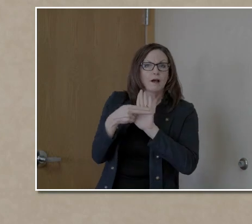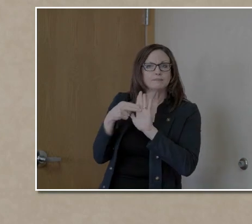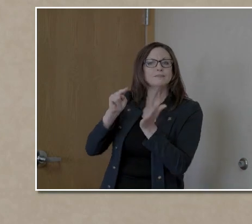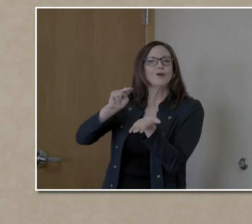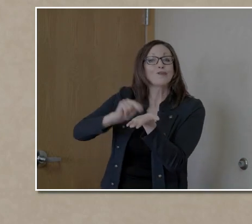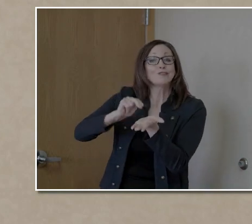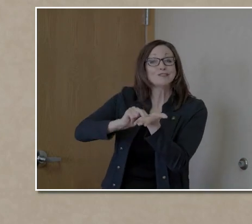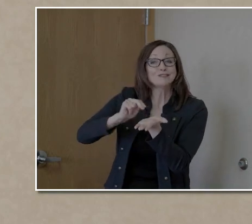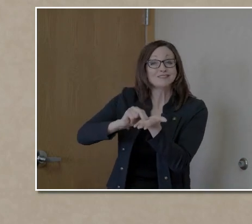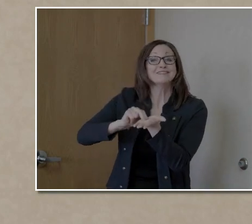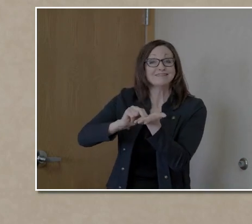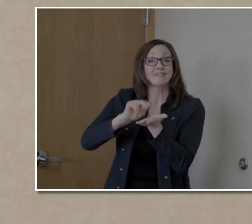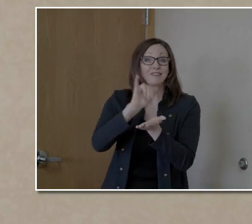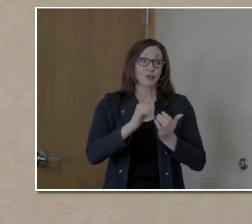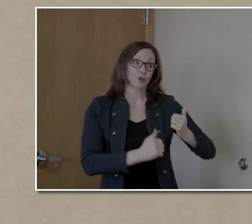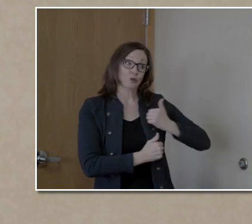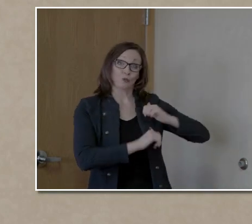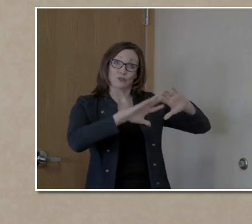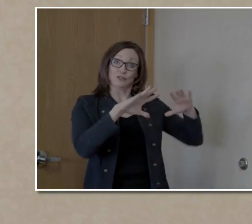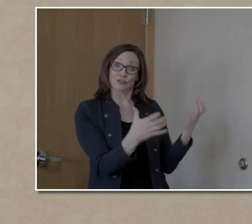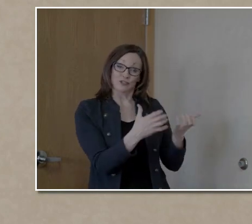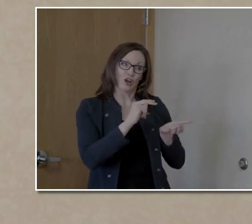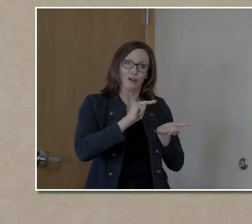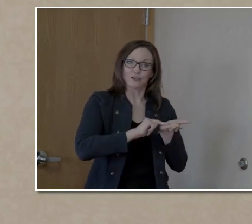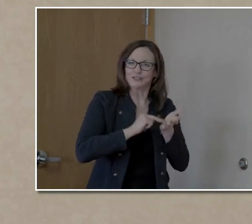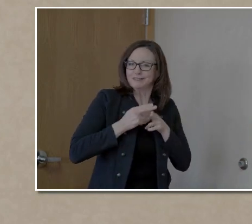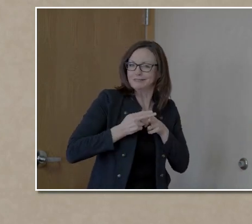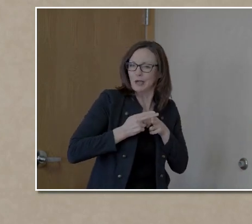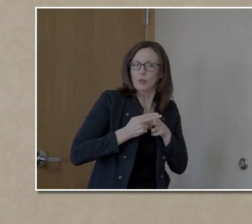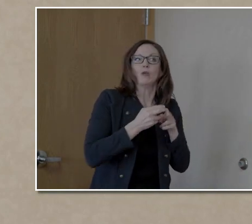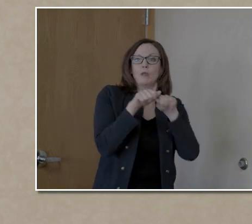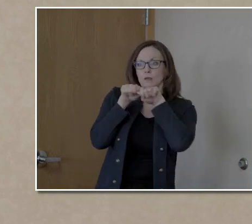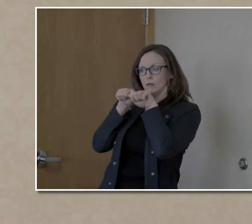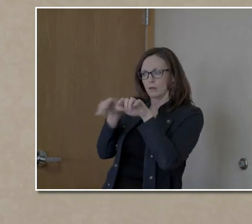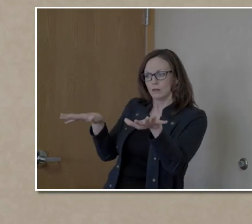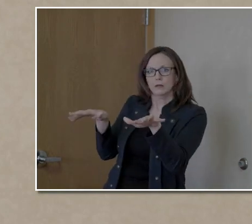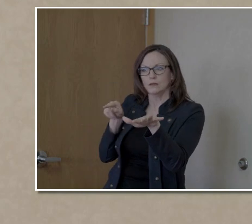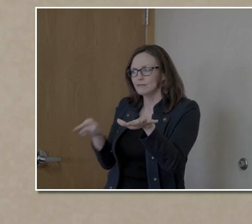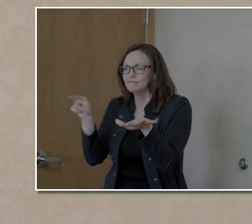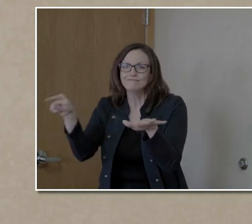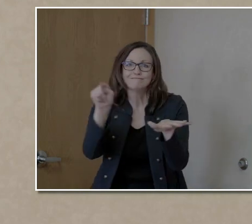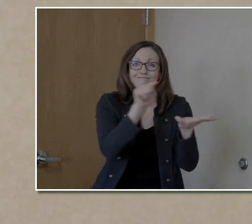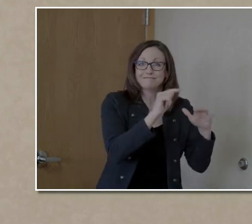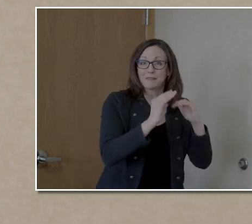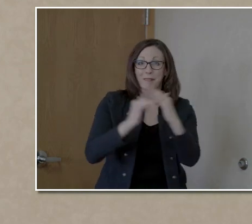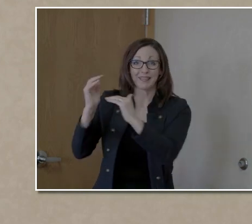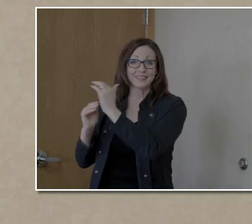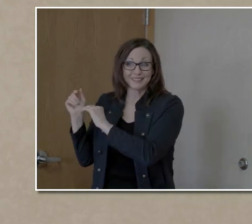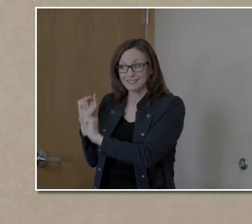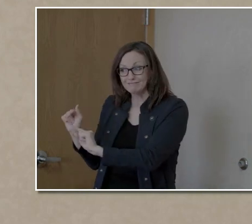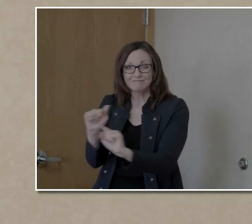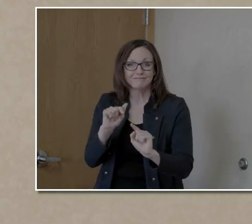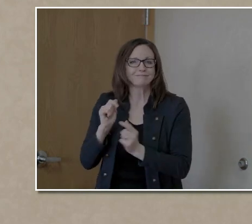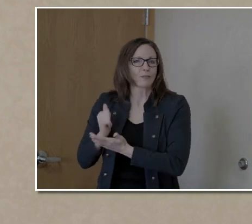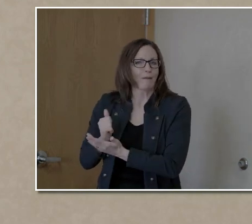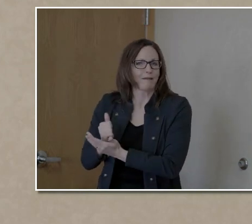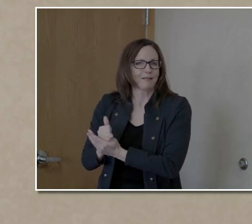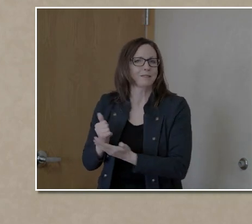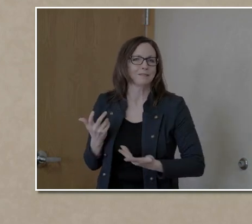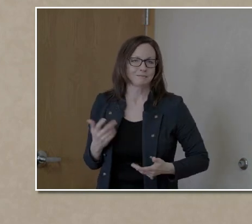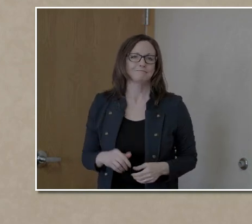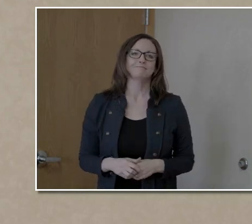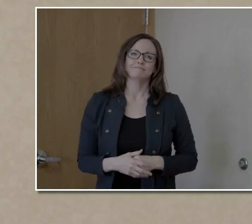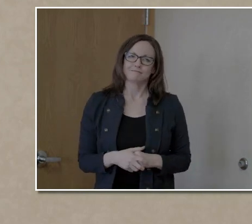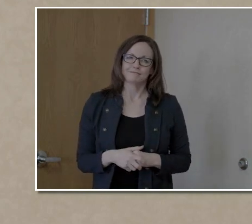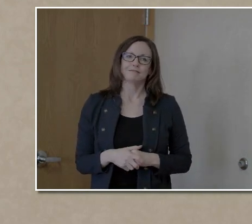personnel. Another team of Guard members are also supporting the Dane County Coroner and assisting with mortuary affairs